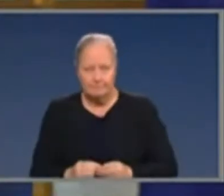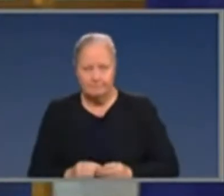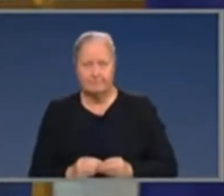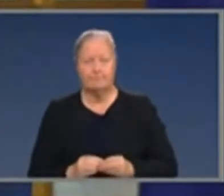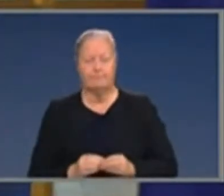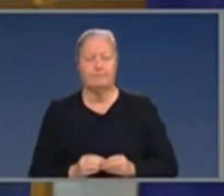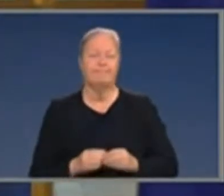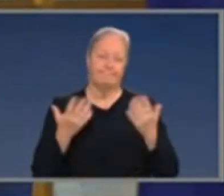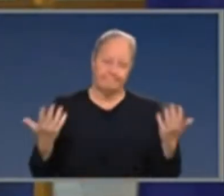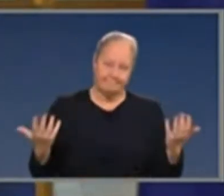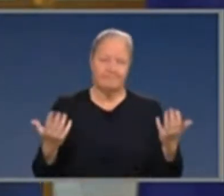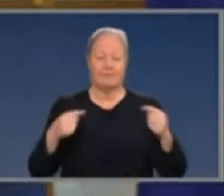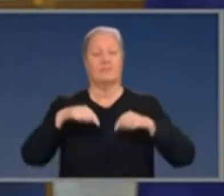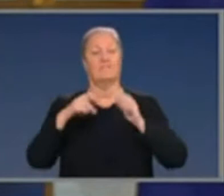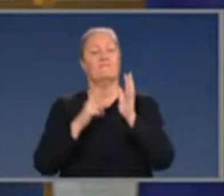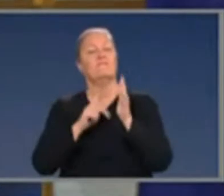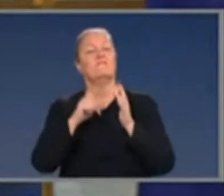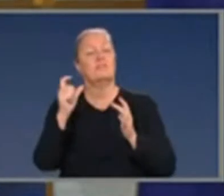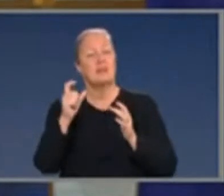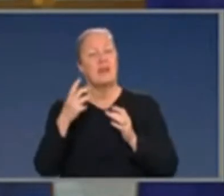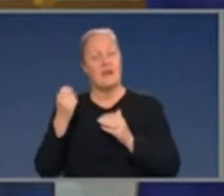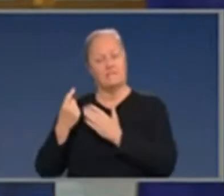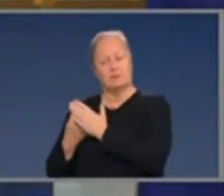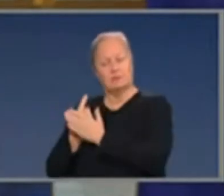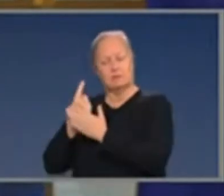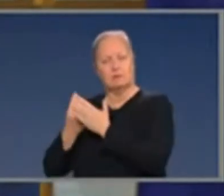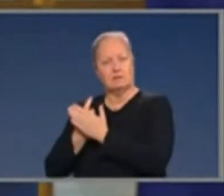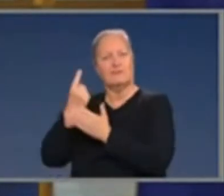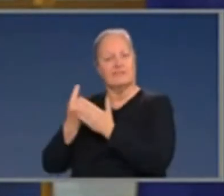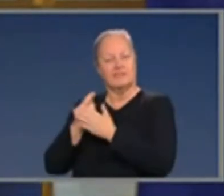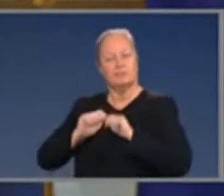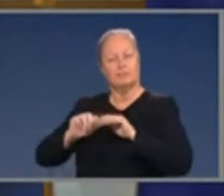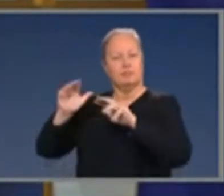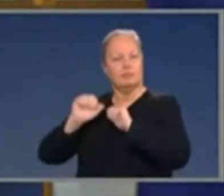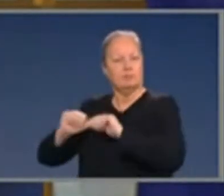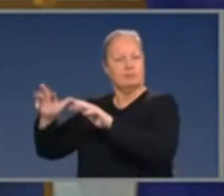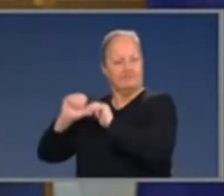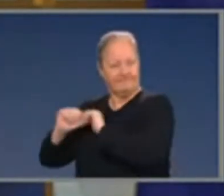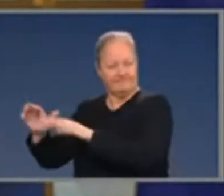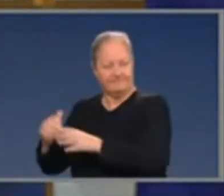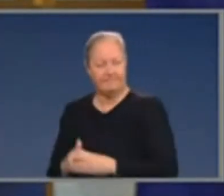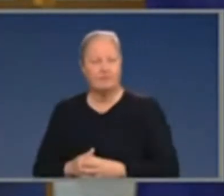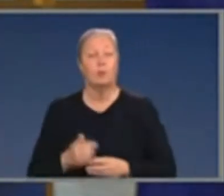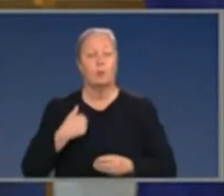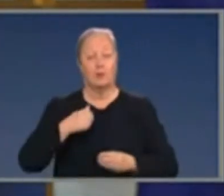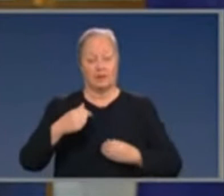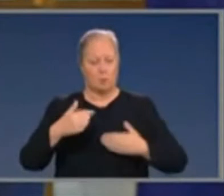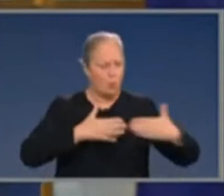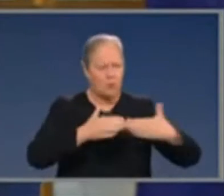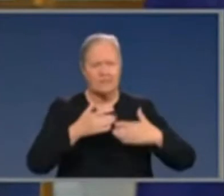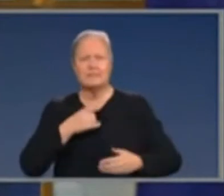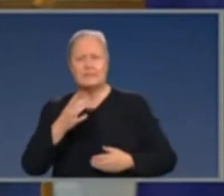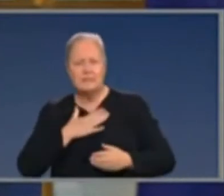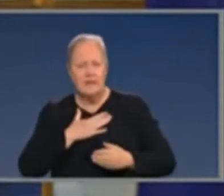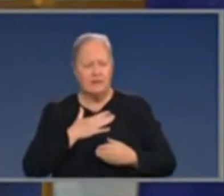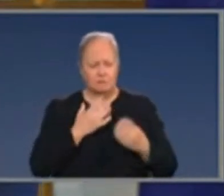we have seen in Victoria over recent weeks. Despite all the preparation, the